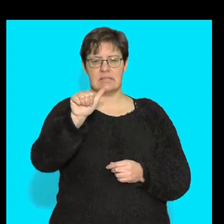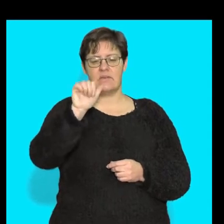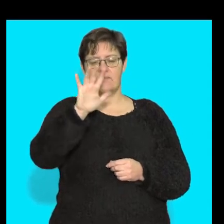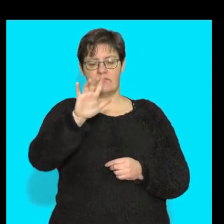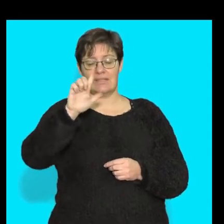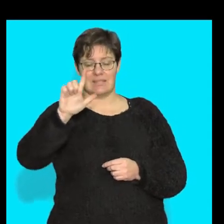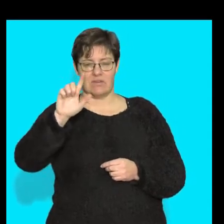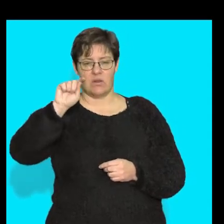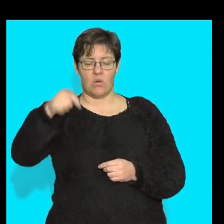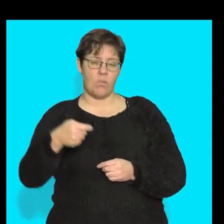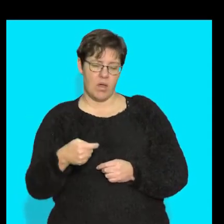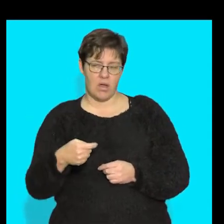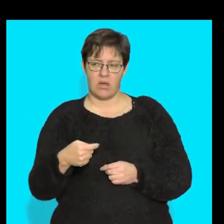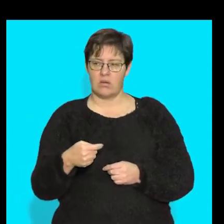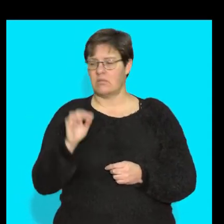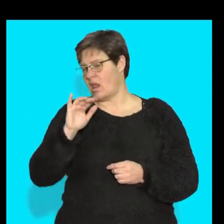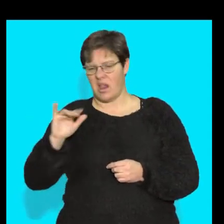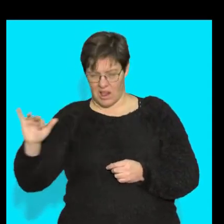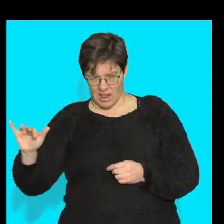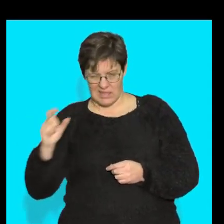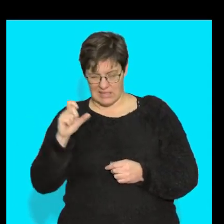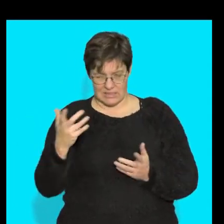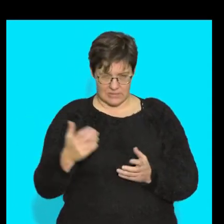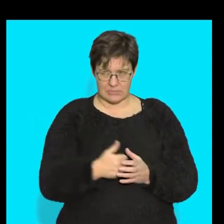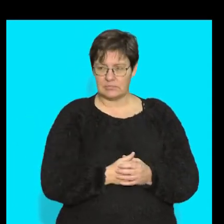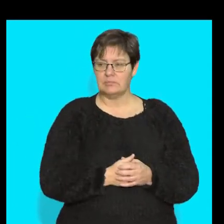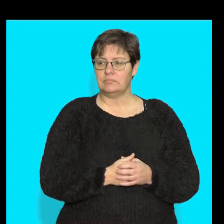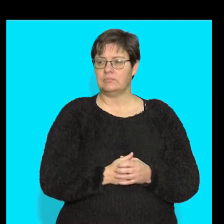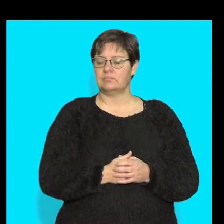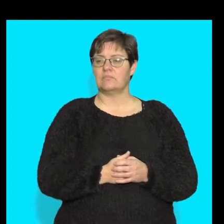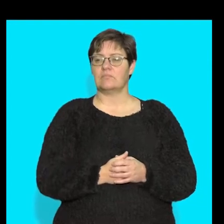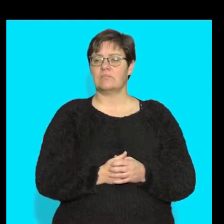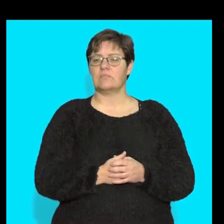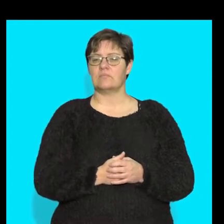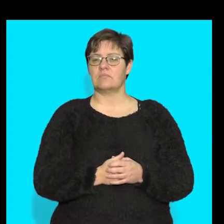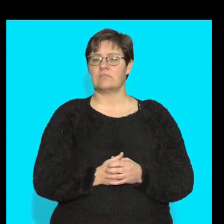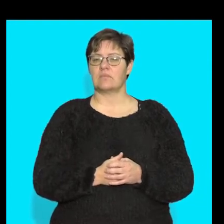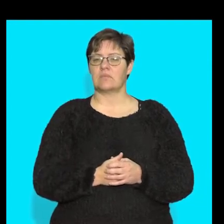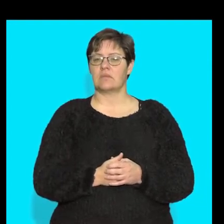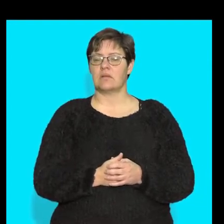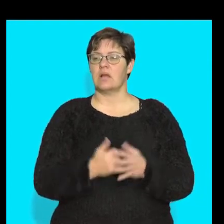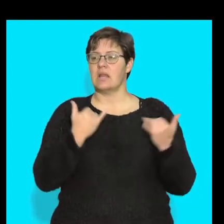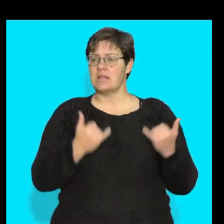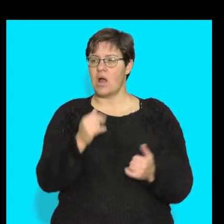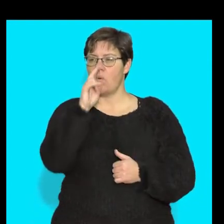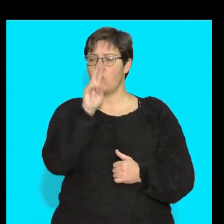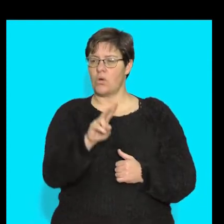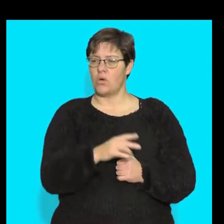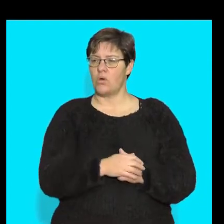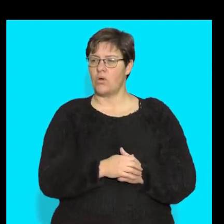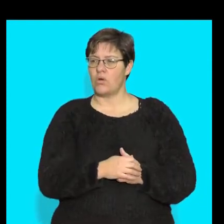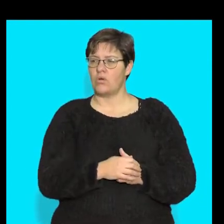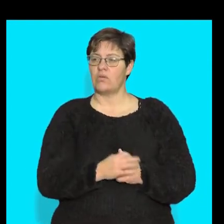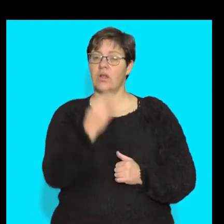21,657, certain cents there, right? Now, we now need to look at from the 3rd